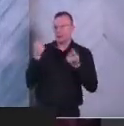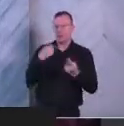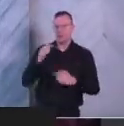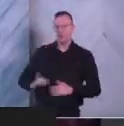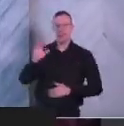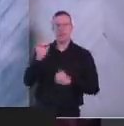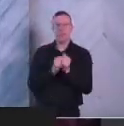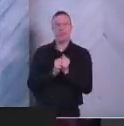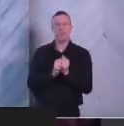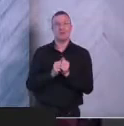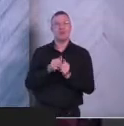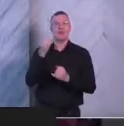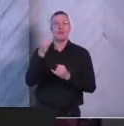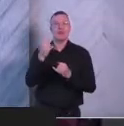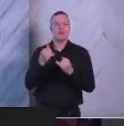the hyphenated